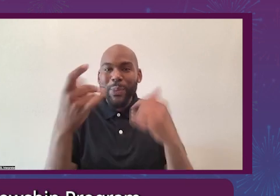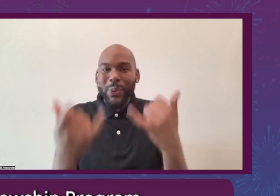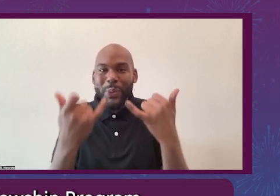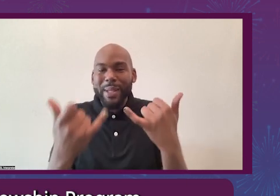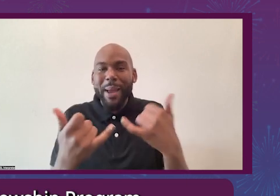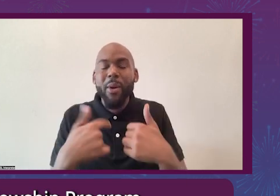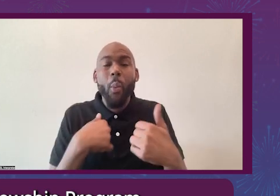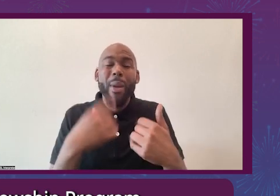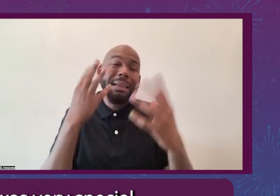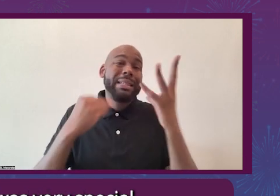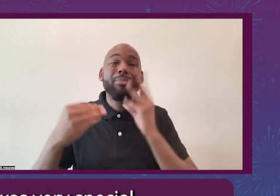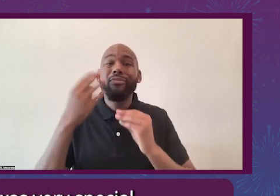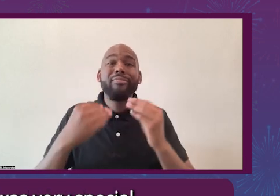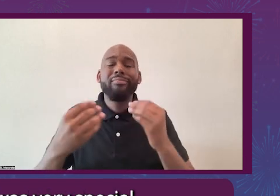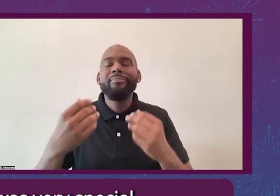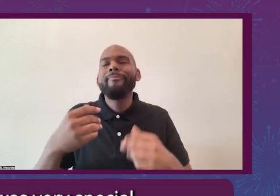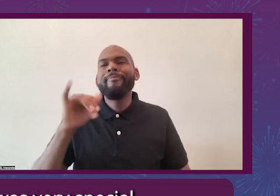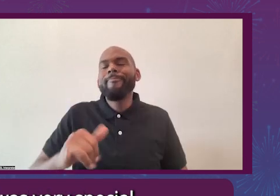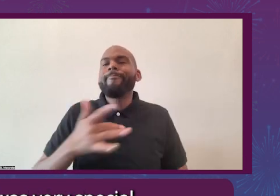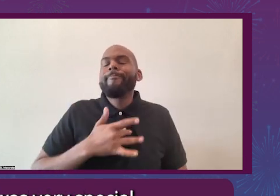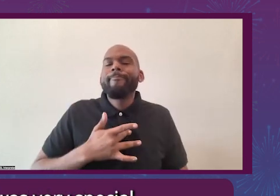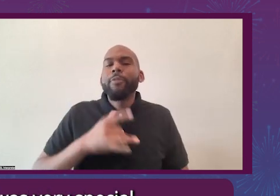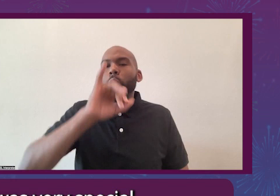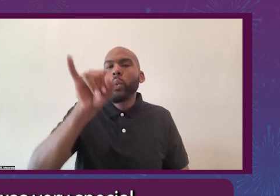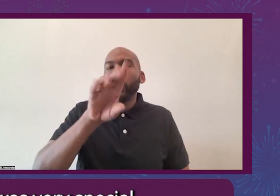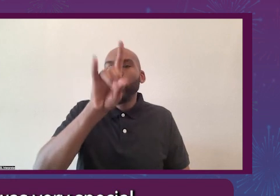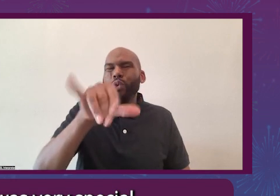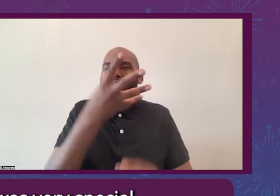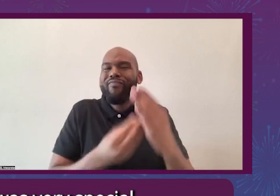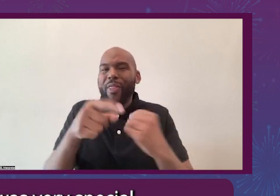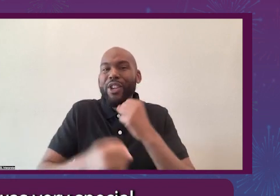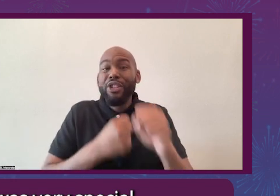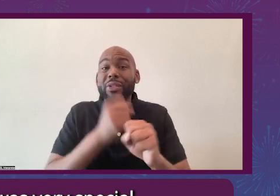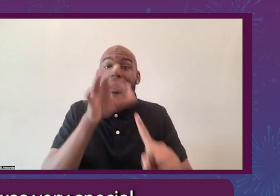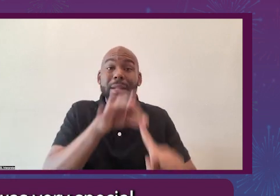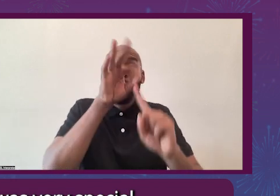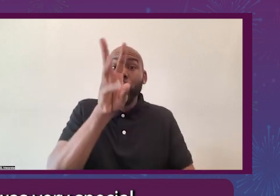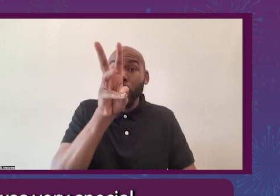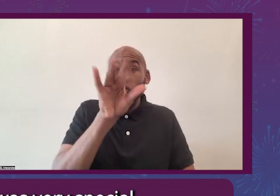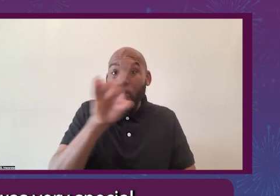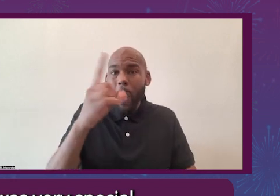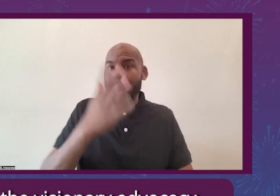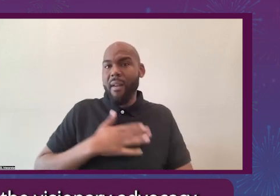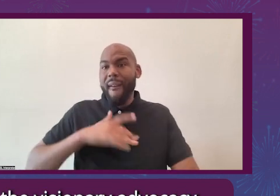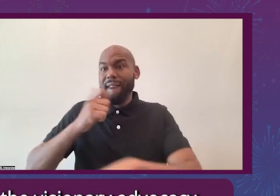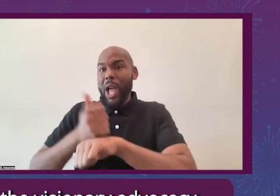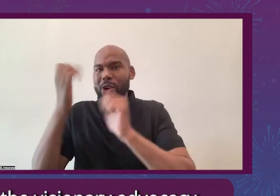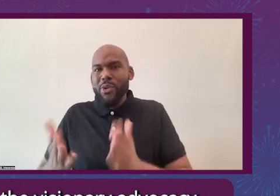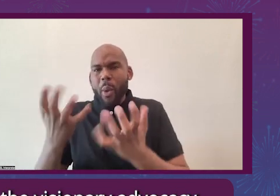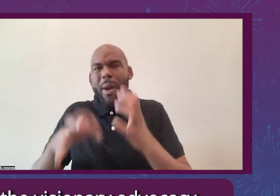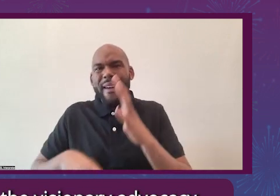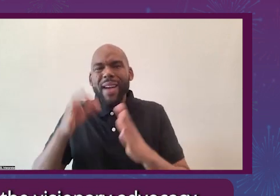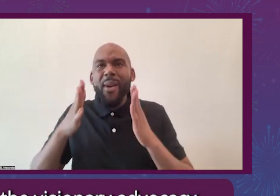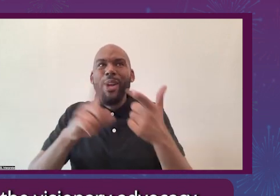all experienced a significant loss of Judy Heumann this year. Judy was very special to WID as one of our founders, and we wanted to find